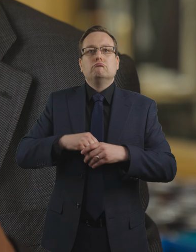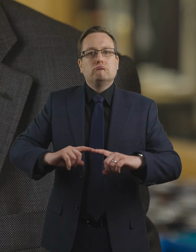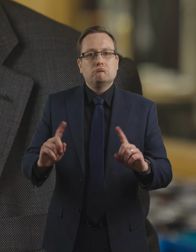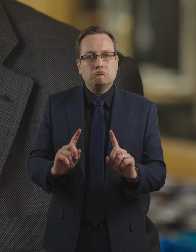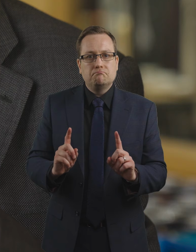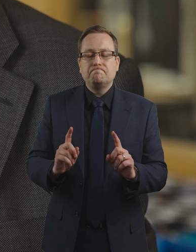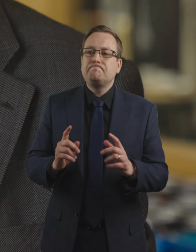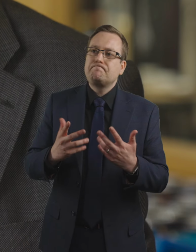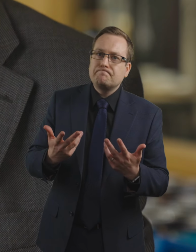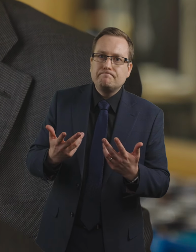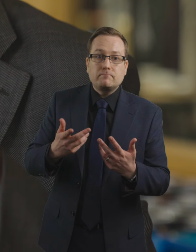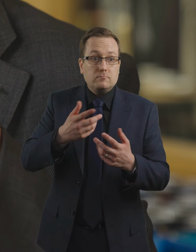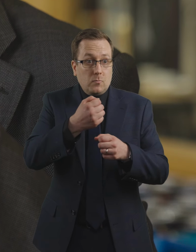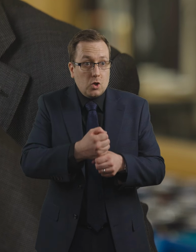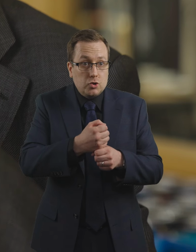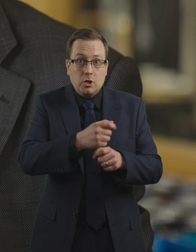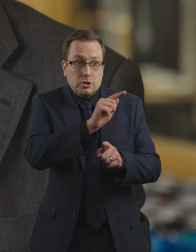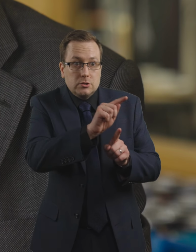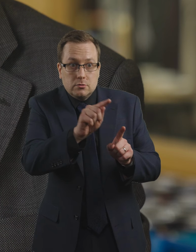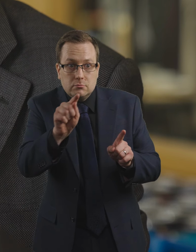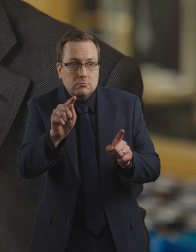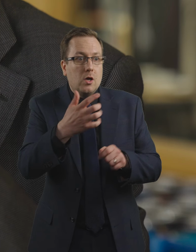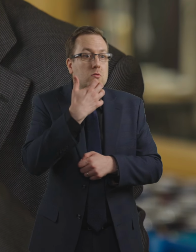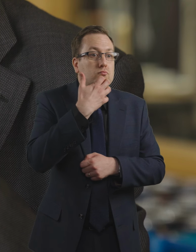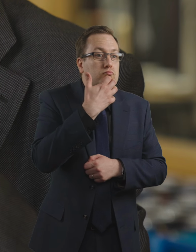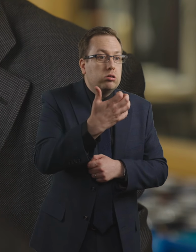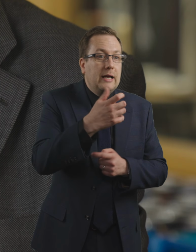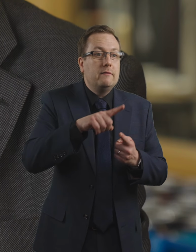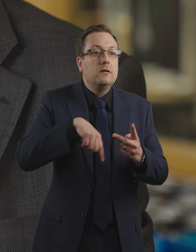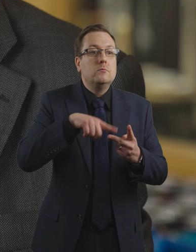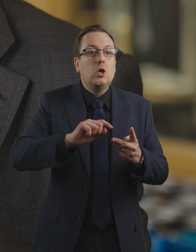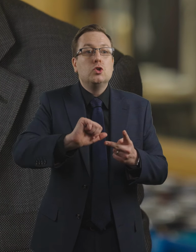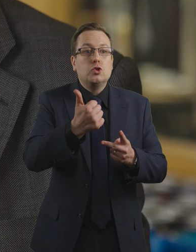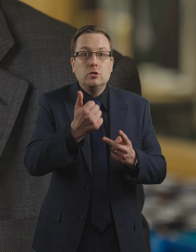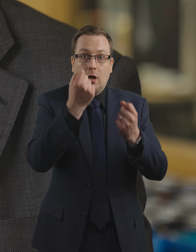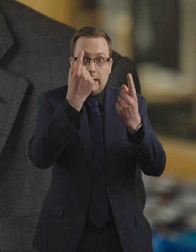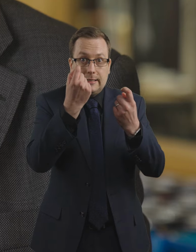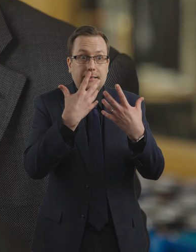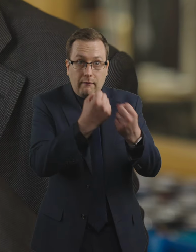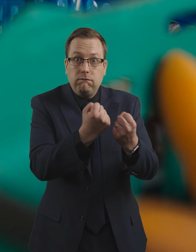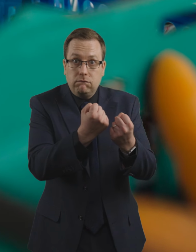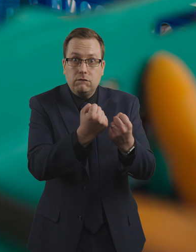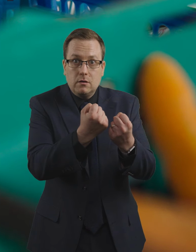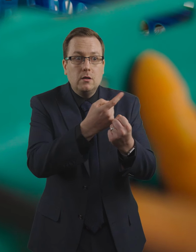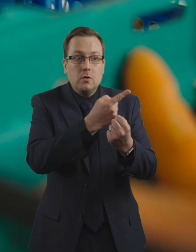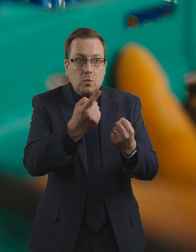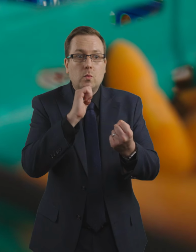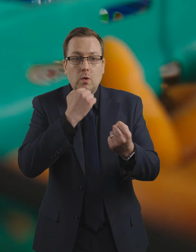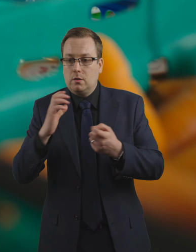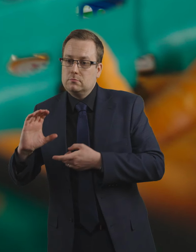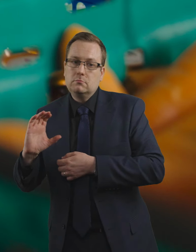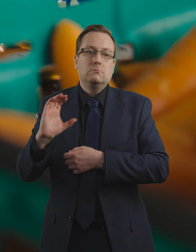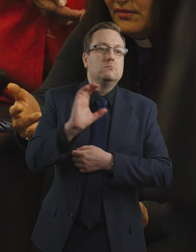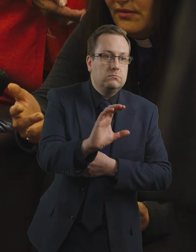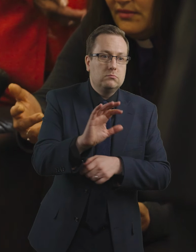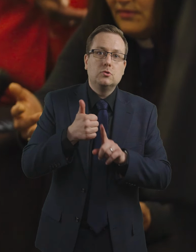is that where churches have brave, good ideas, they will get extra